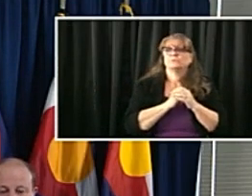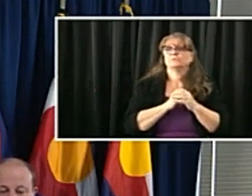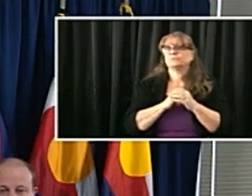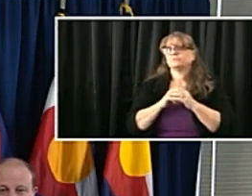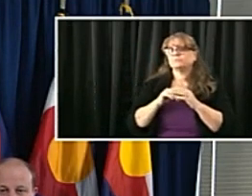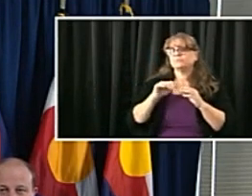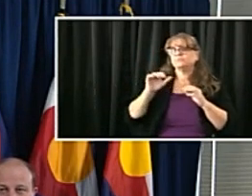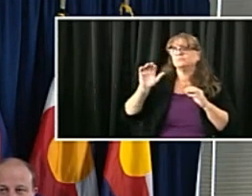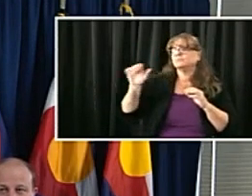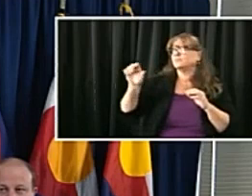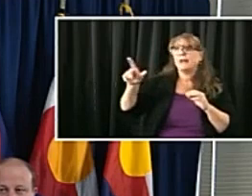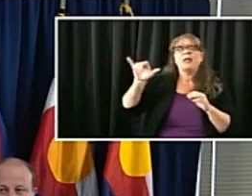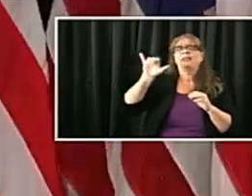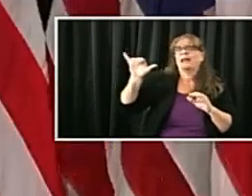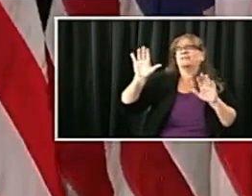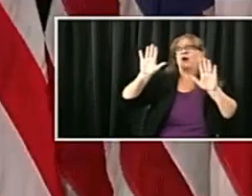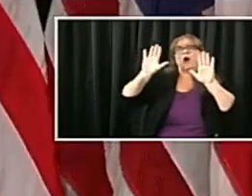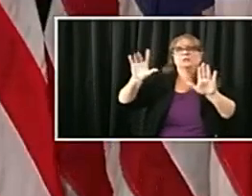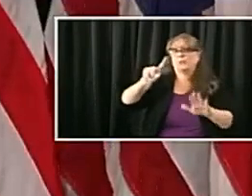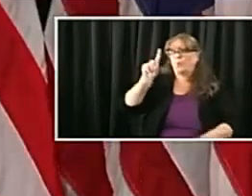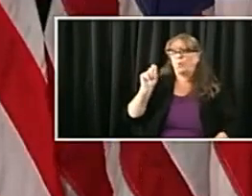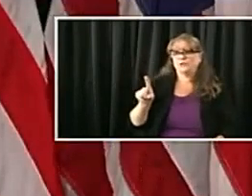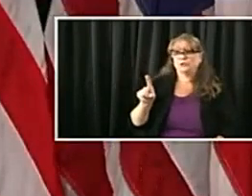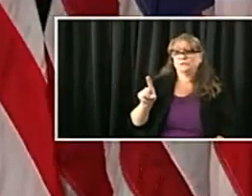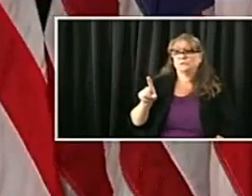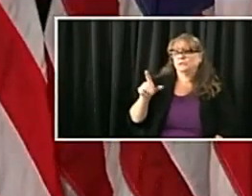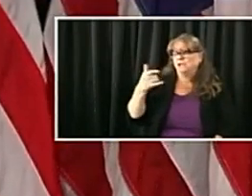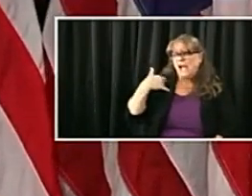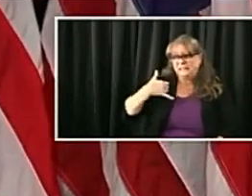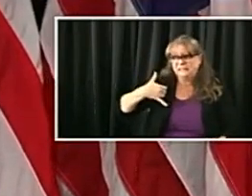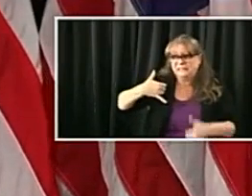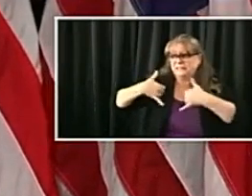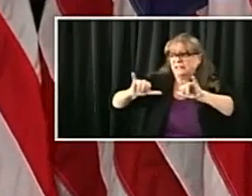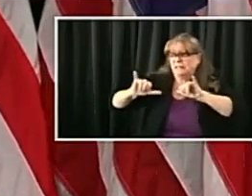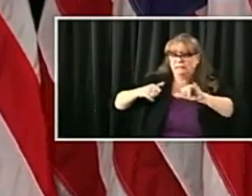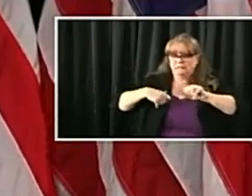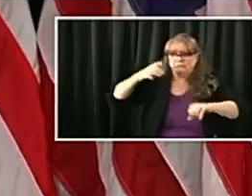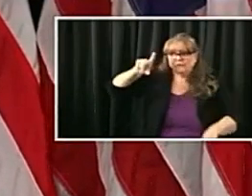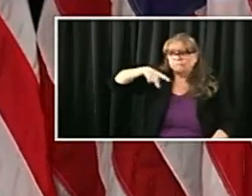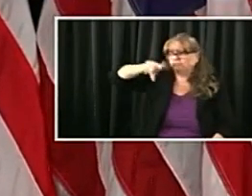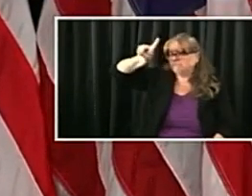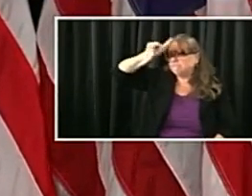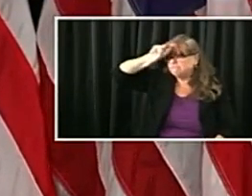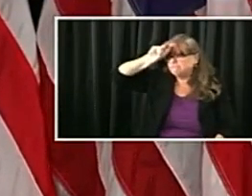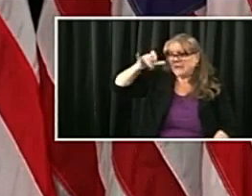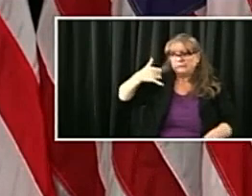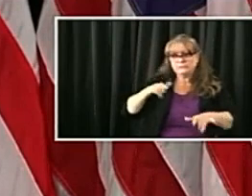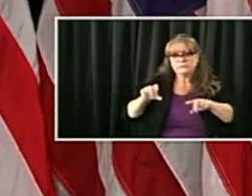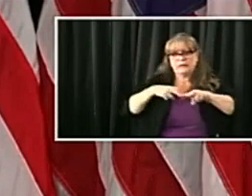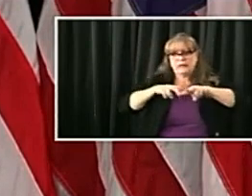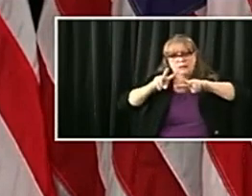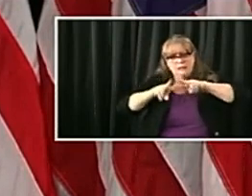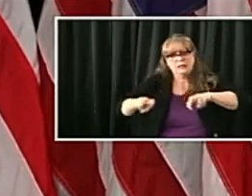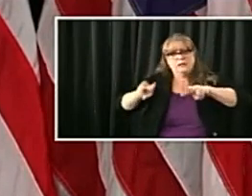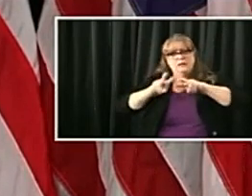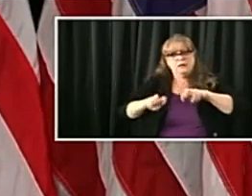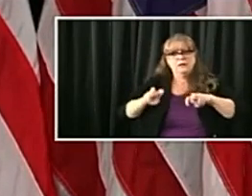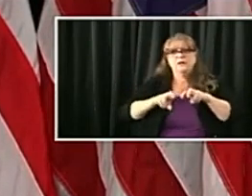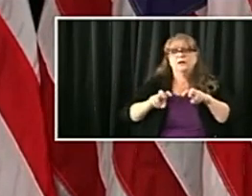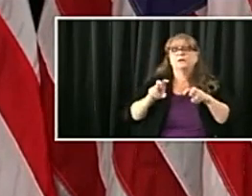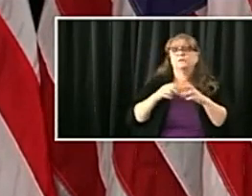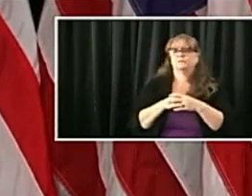I think we are still trying to answer. So I think one thing that we have going for us right now is that we have